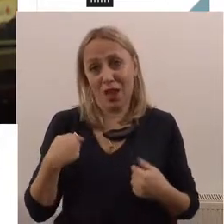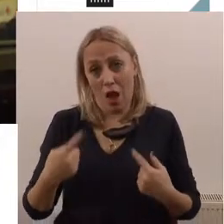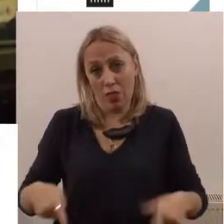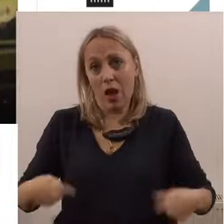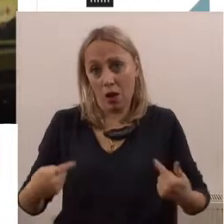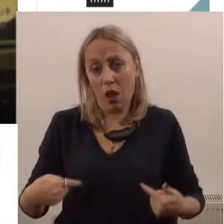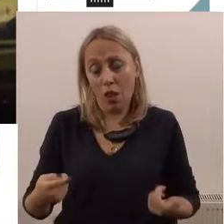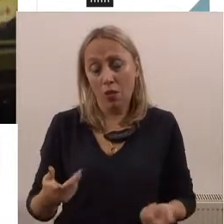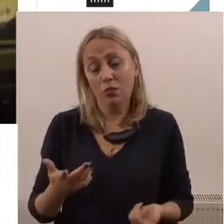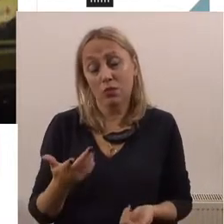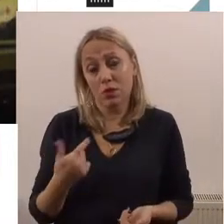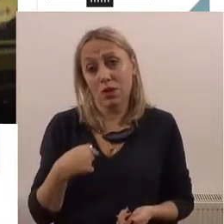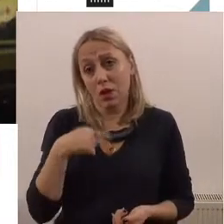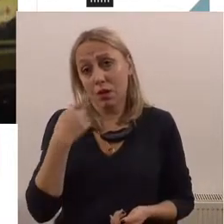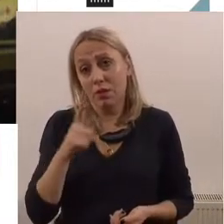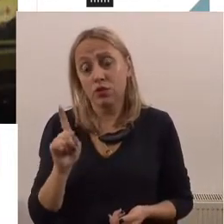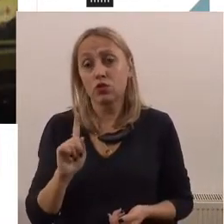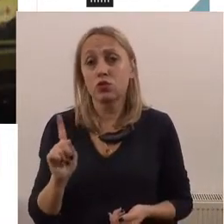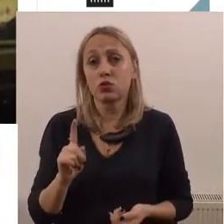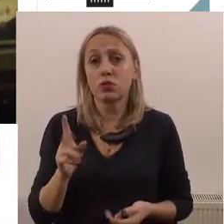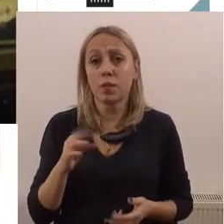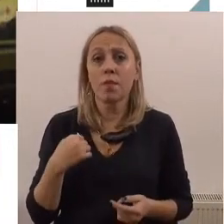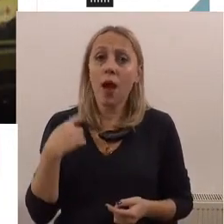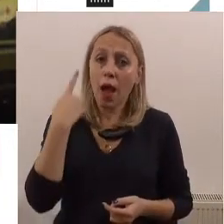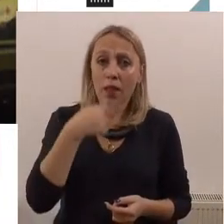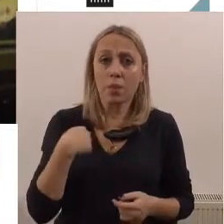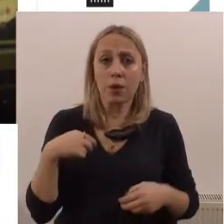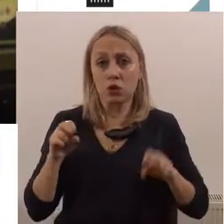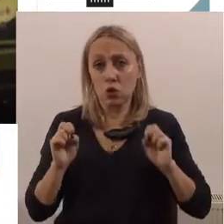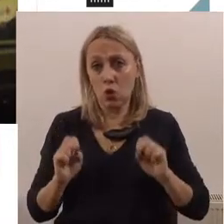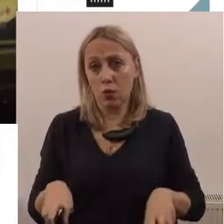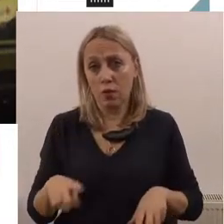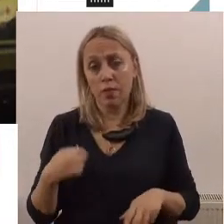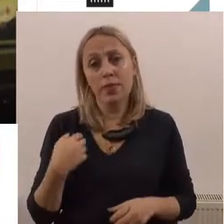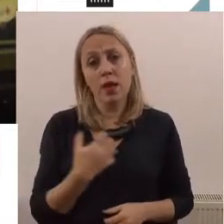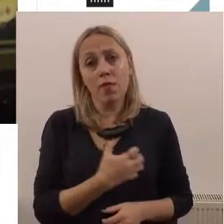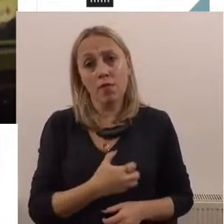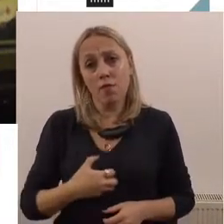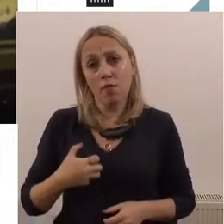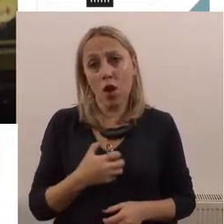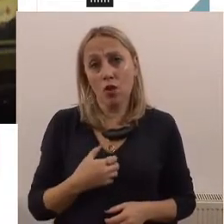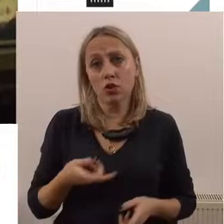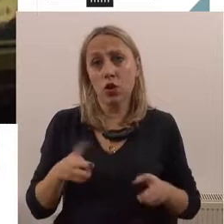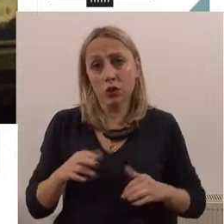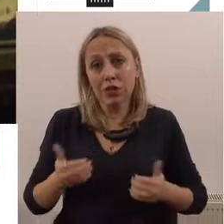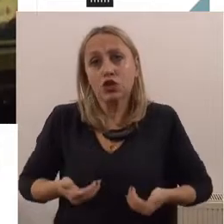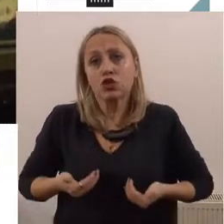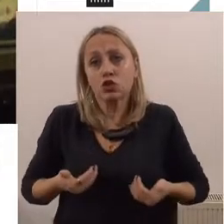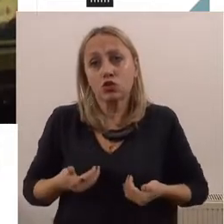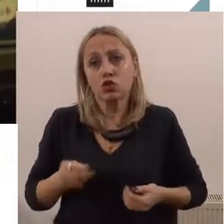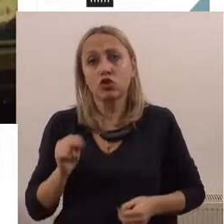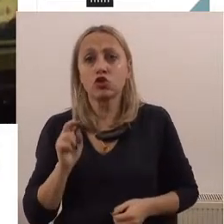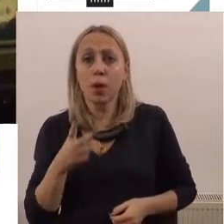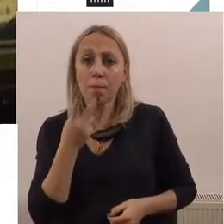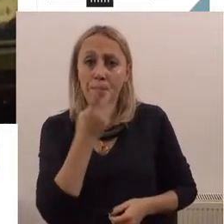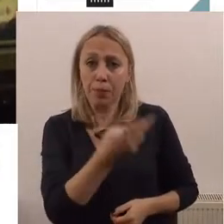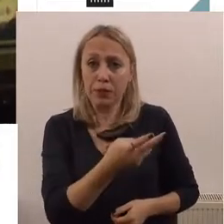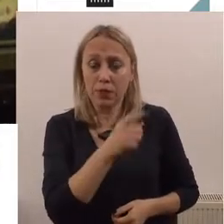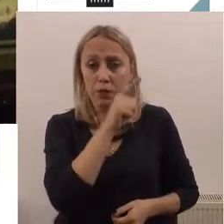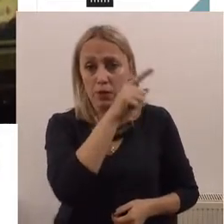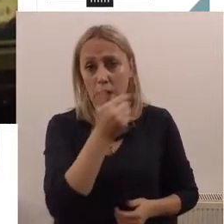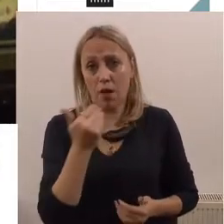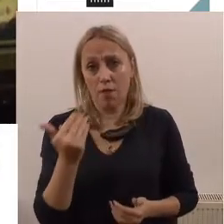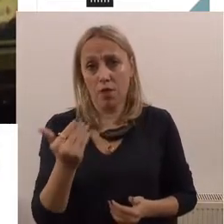that having experience of disability and from my